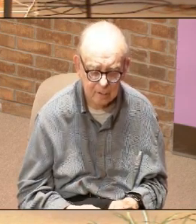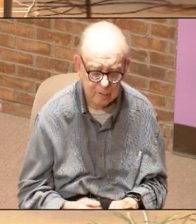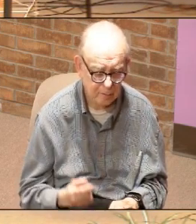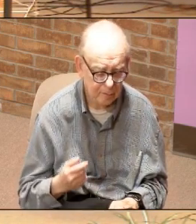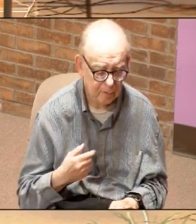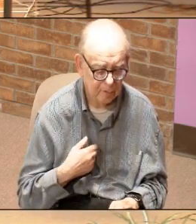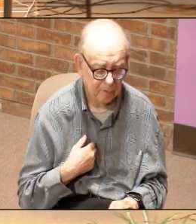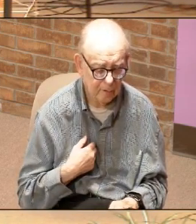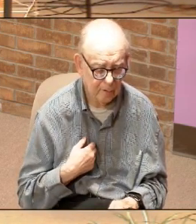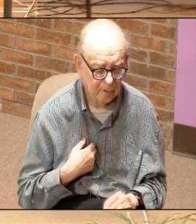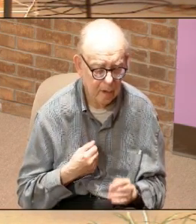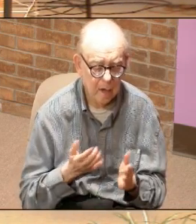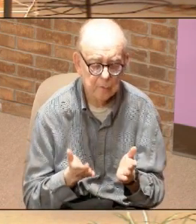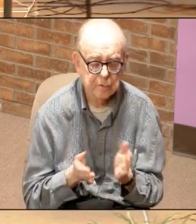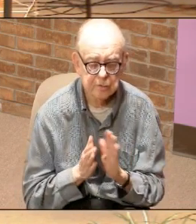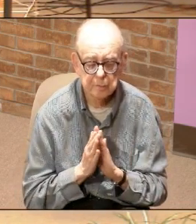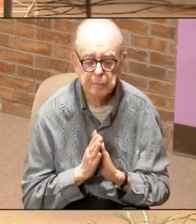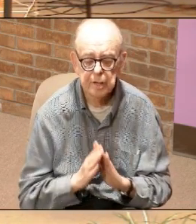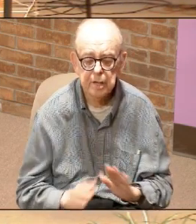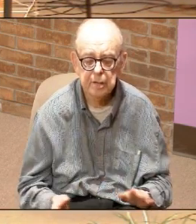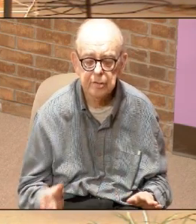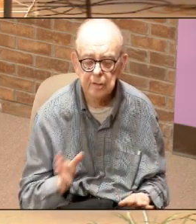I just want some peace and quiet.